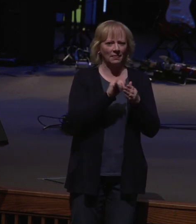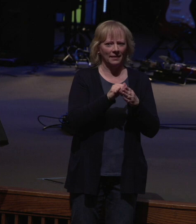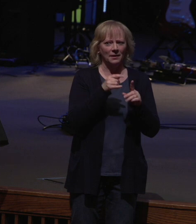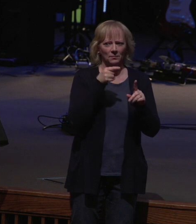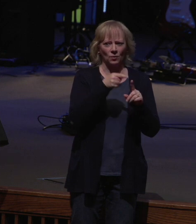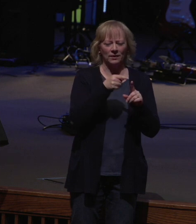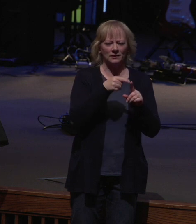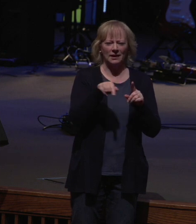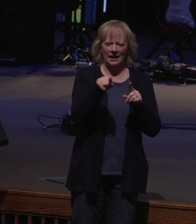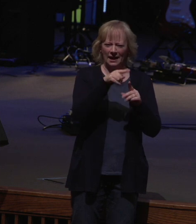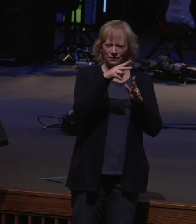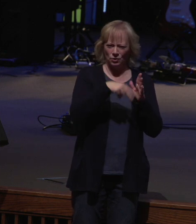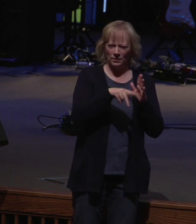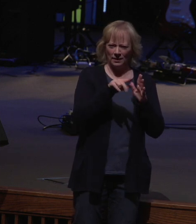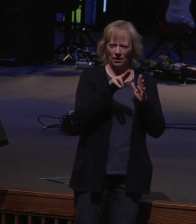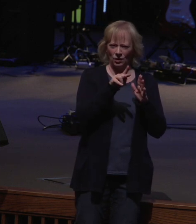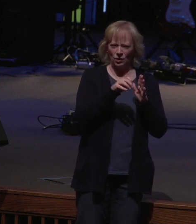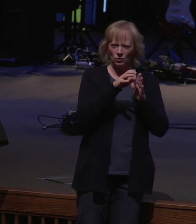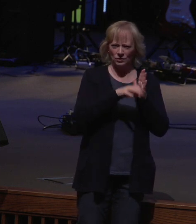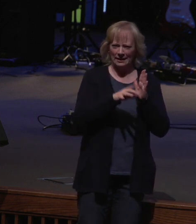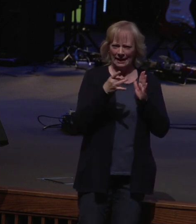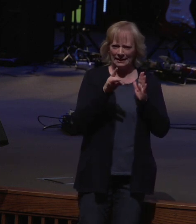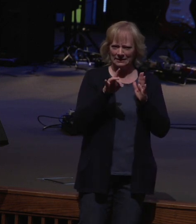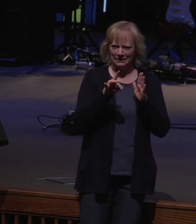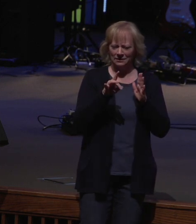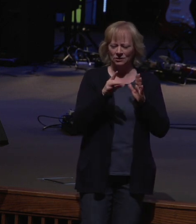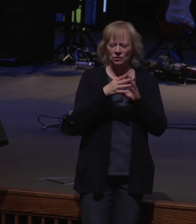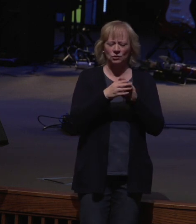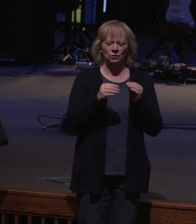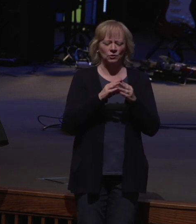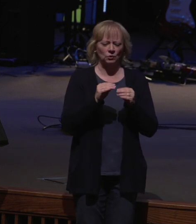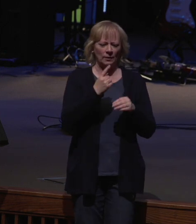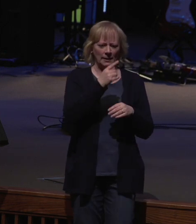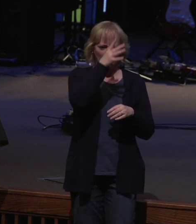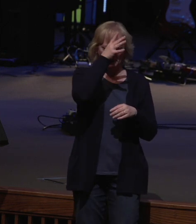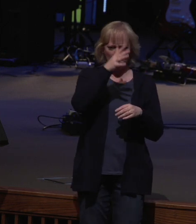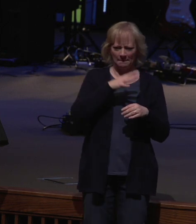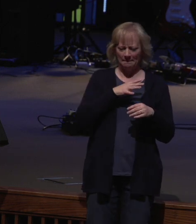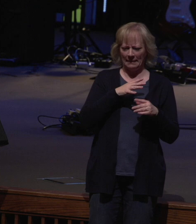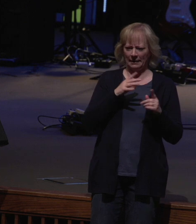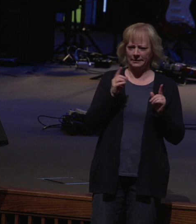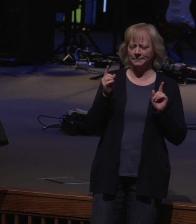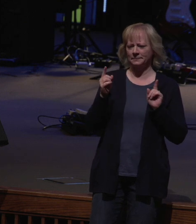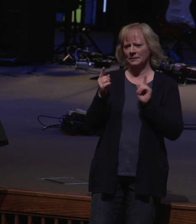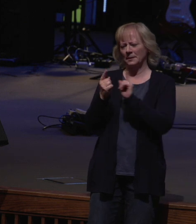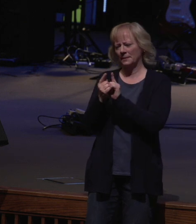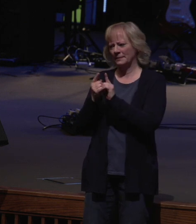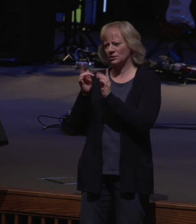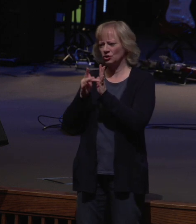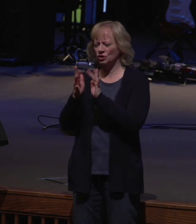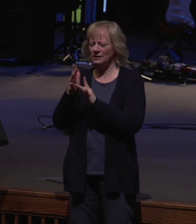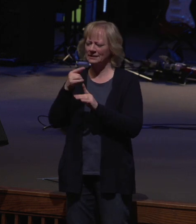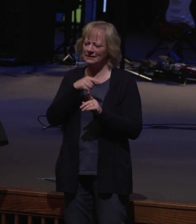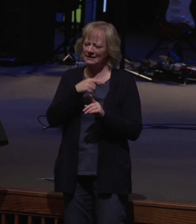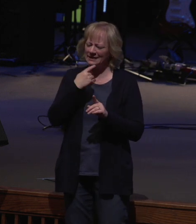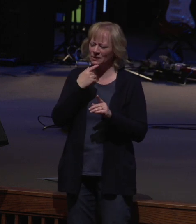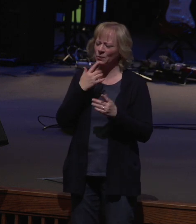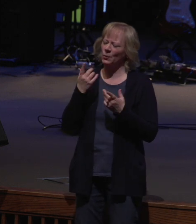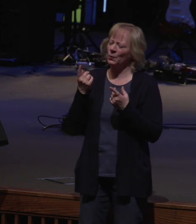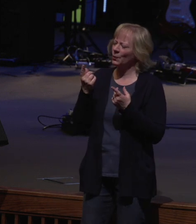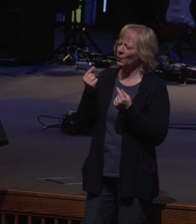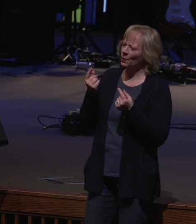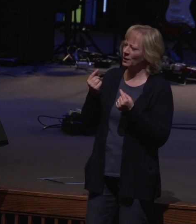Luke 18, and if you haven't, a man comes to Jesus, and he asks Jesus, what must I do to inherit eternal